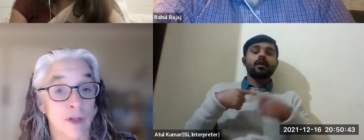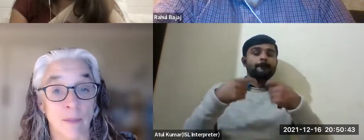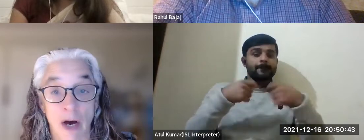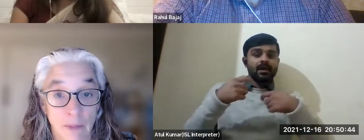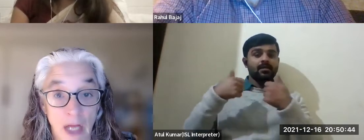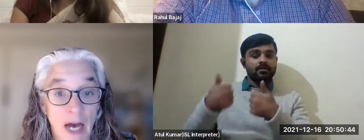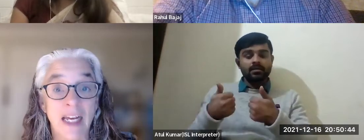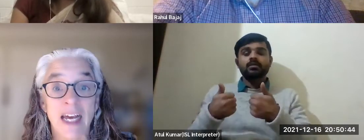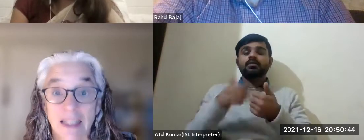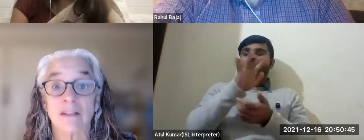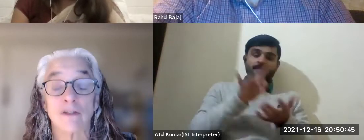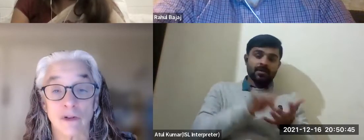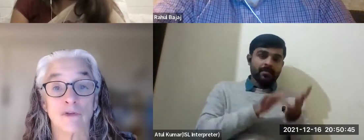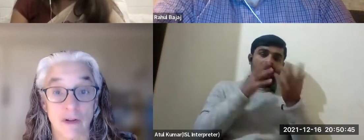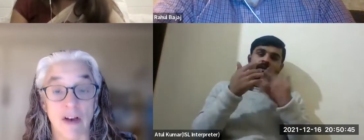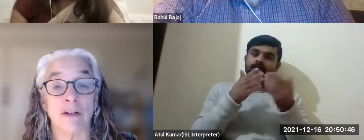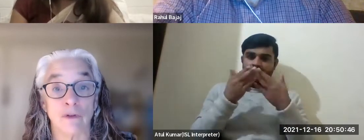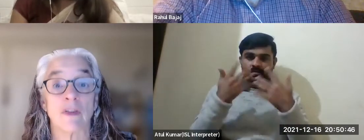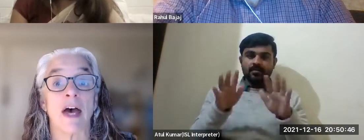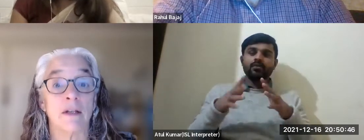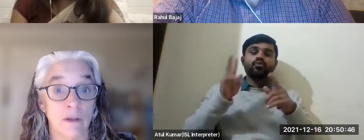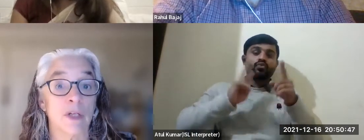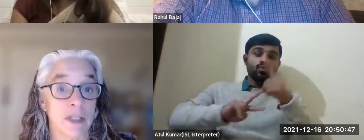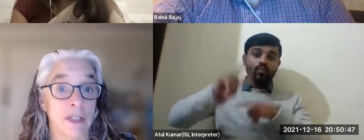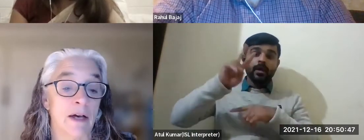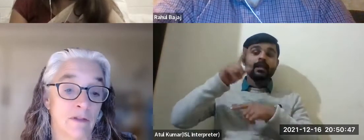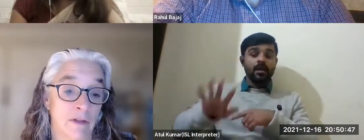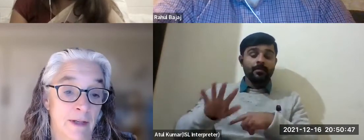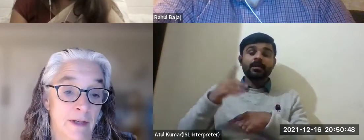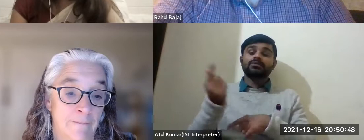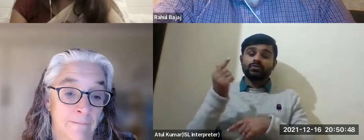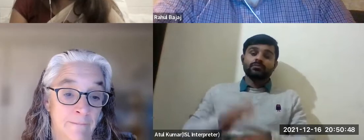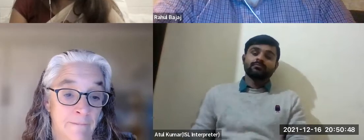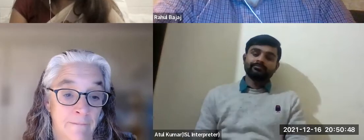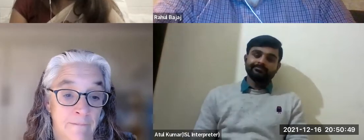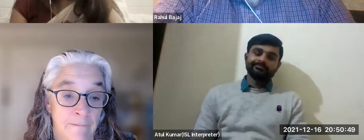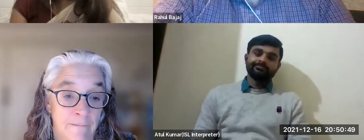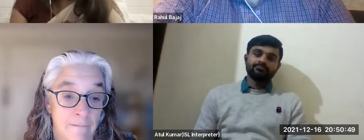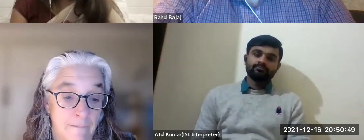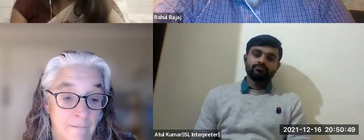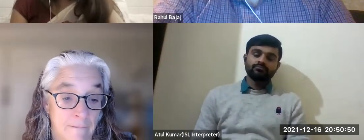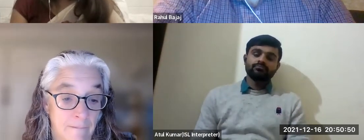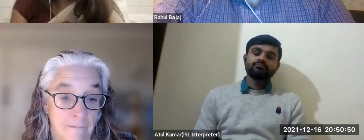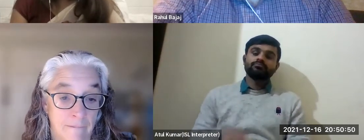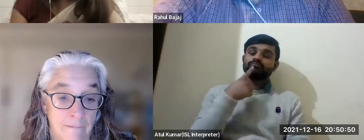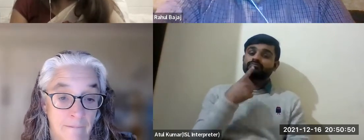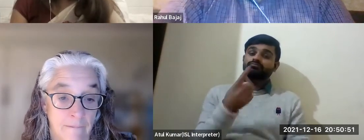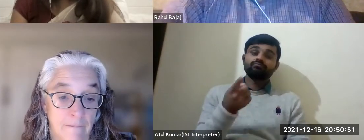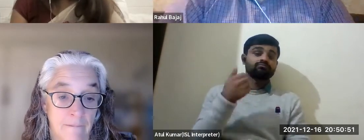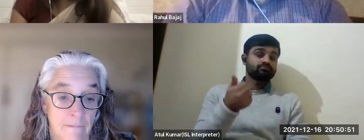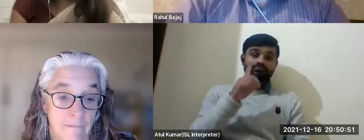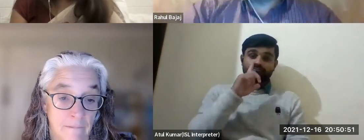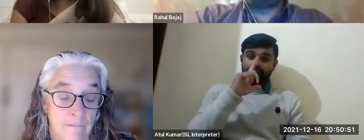good for the bottom line. And this is good for the values that we espouse. So well Right. said, Lainey. So well